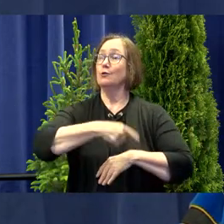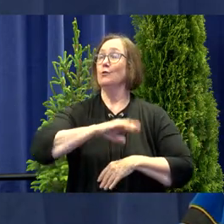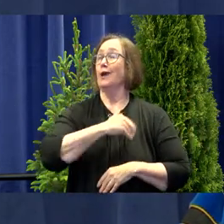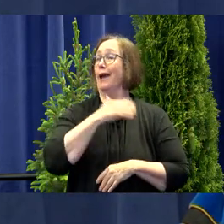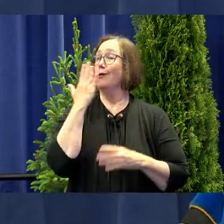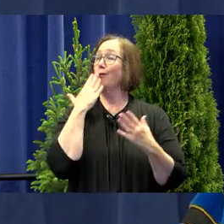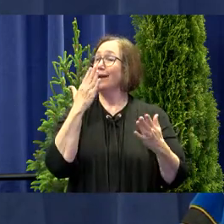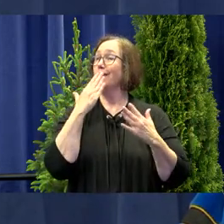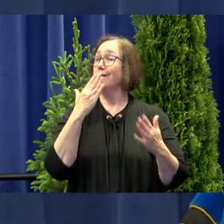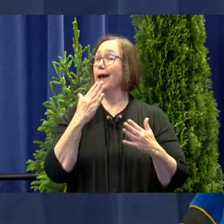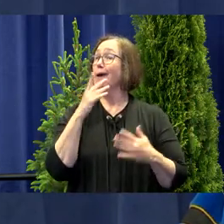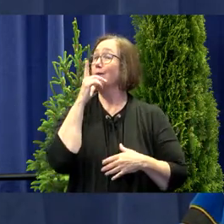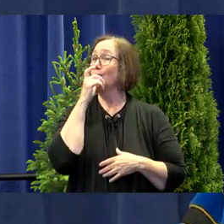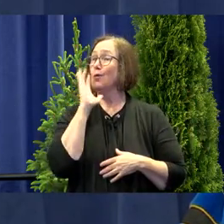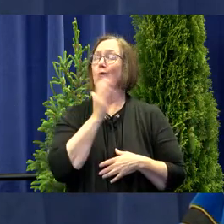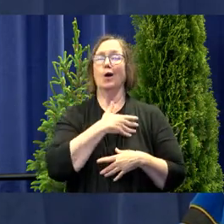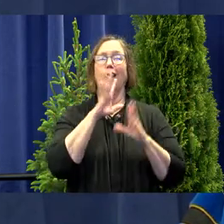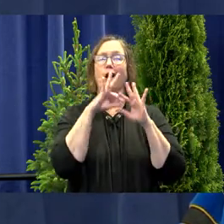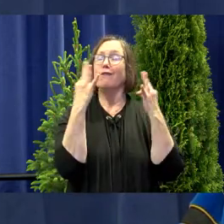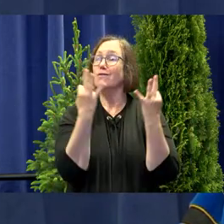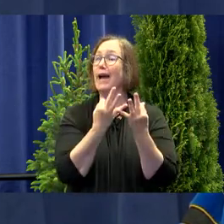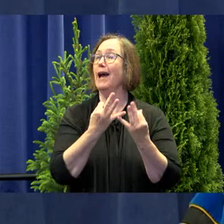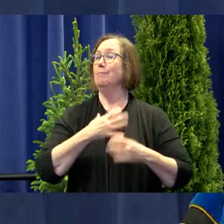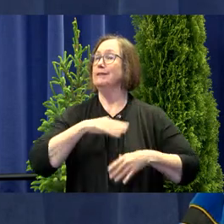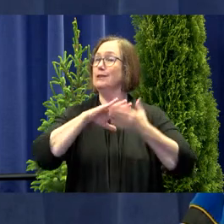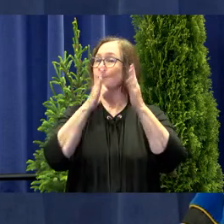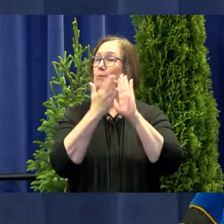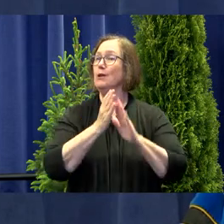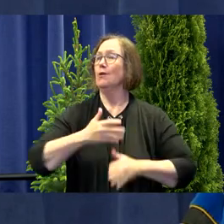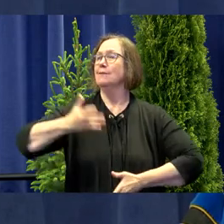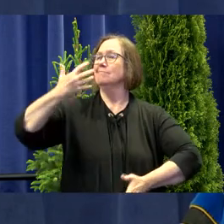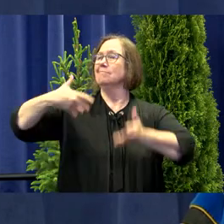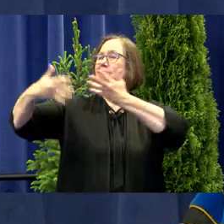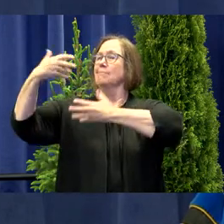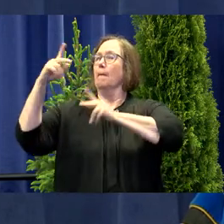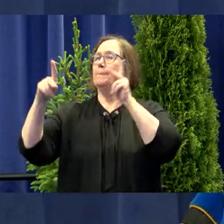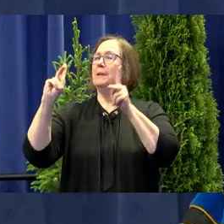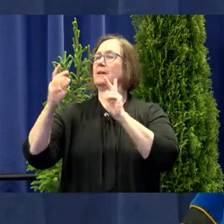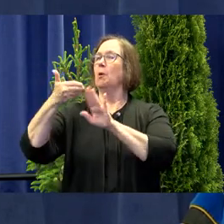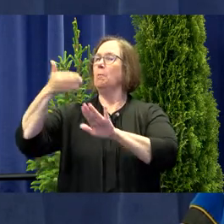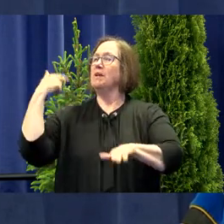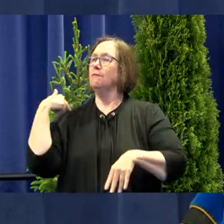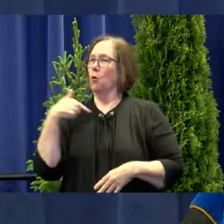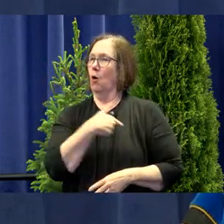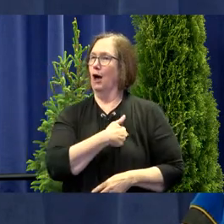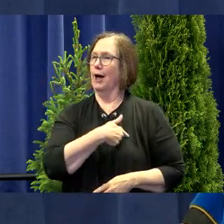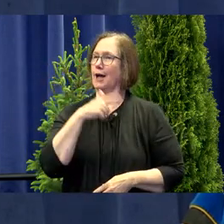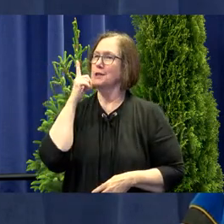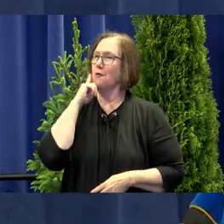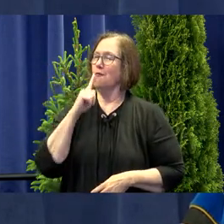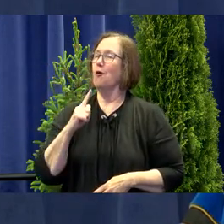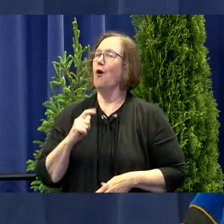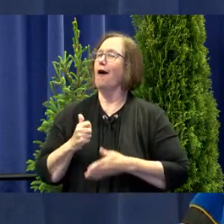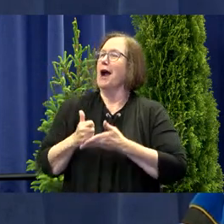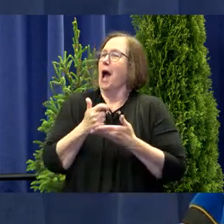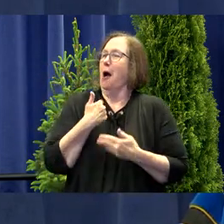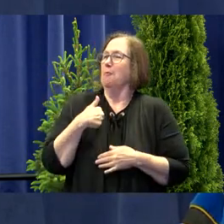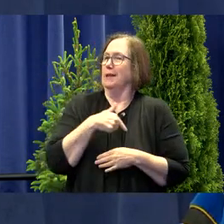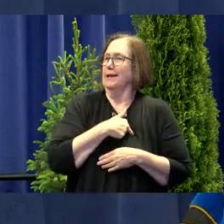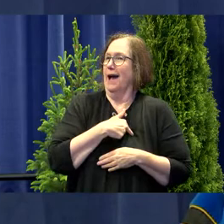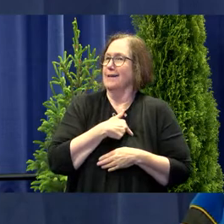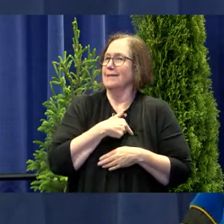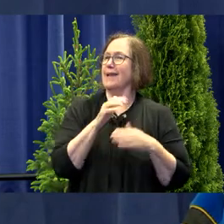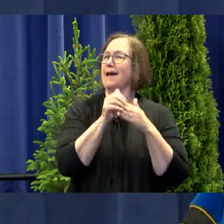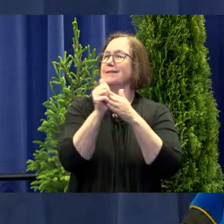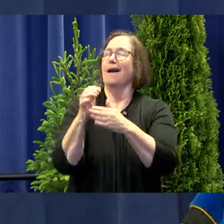families, communities, and ancestors for creating this path for us and for guiding us along this path, for their strength